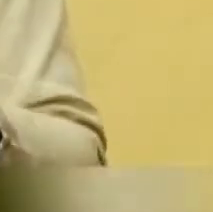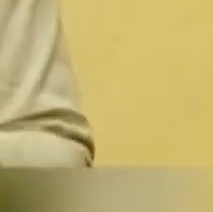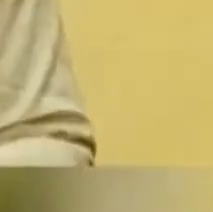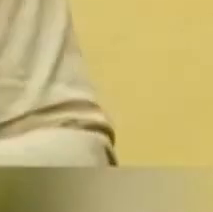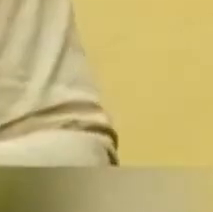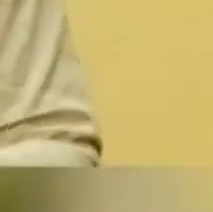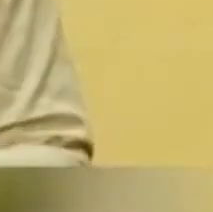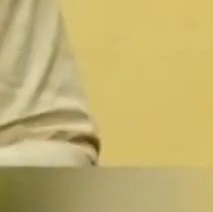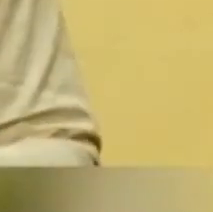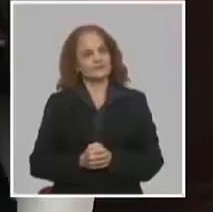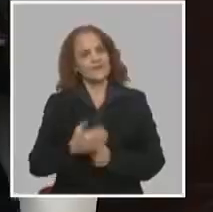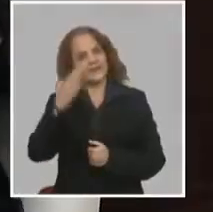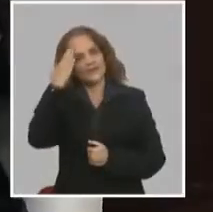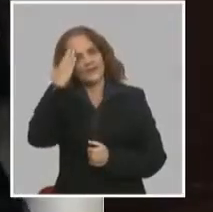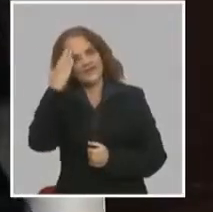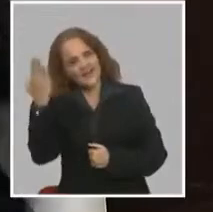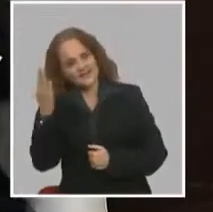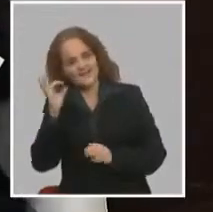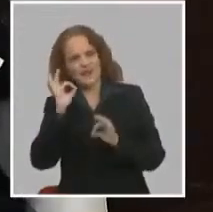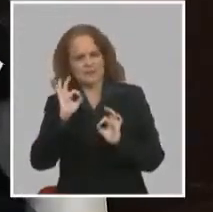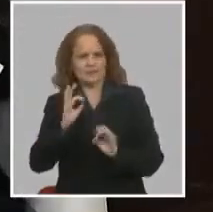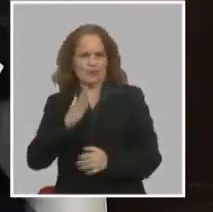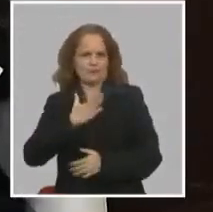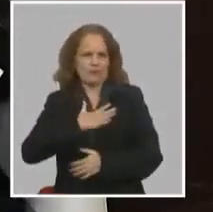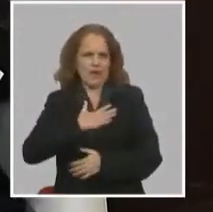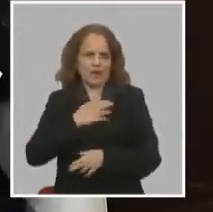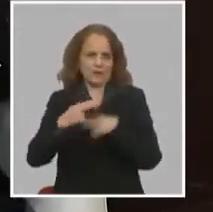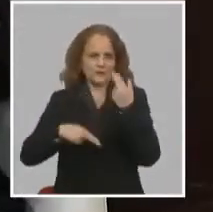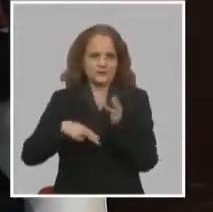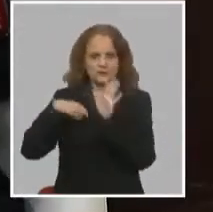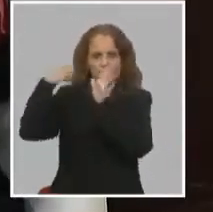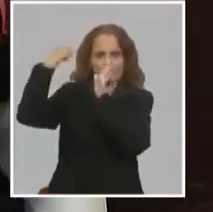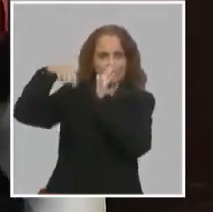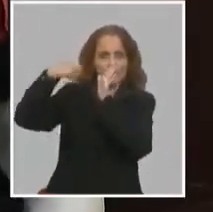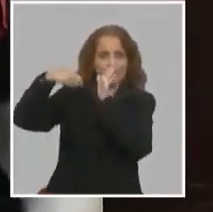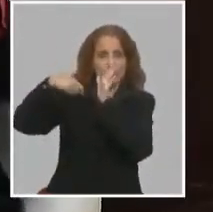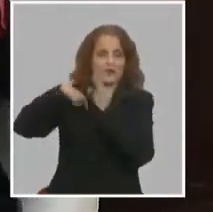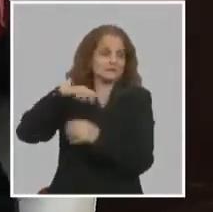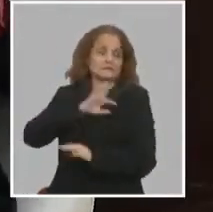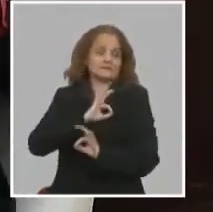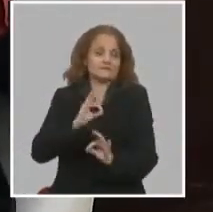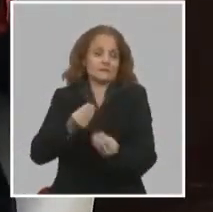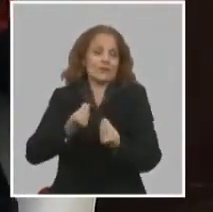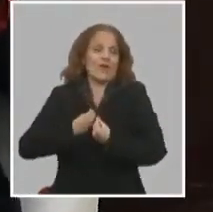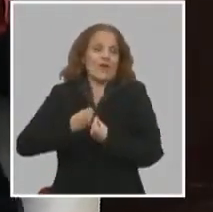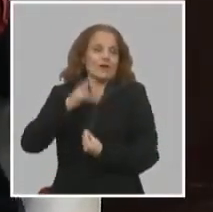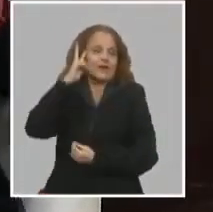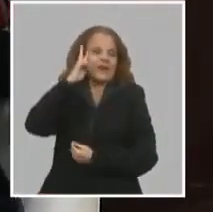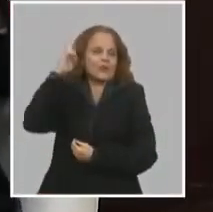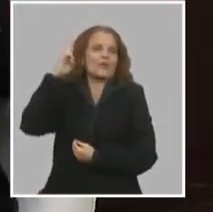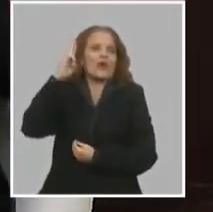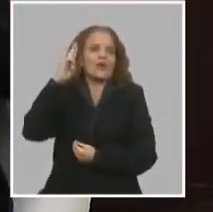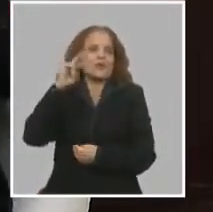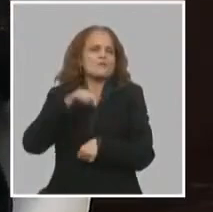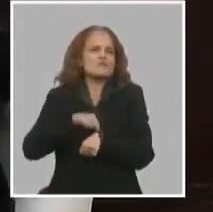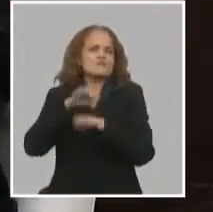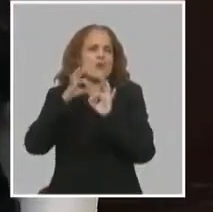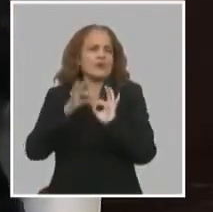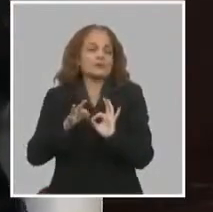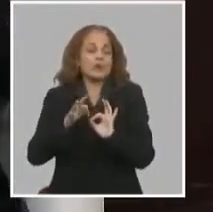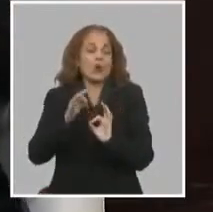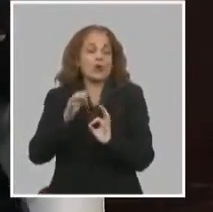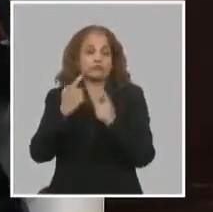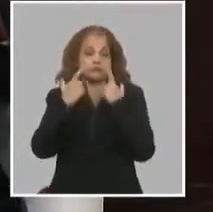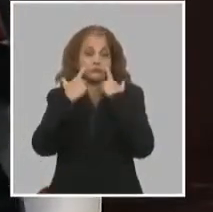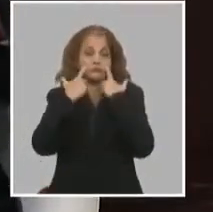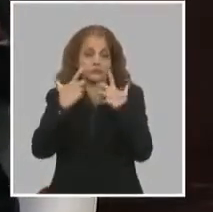And in the Cuban doctors, gracias, Laurencio, por estas imágenes que nos llevan a uno de los momentos más simbólicos del trabajo